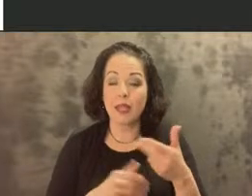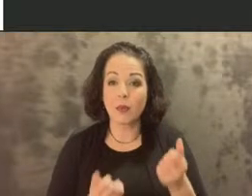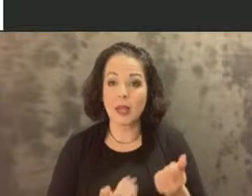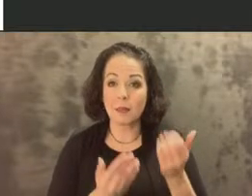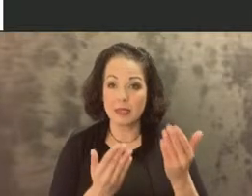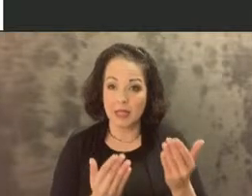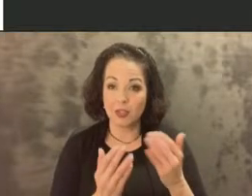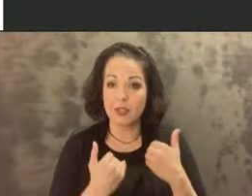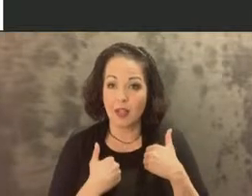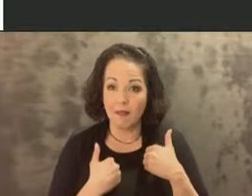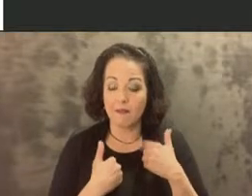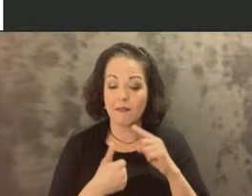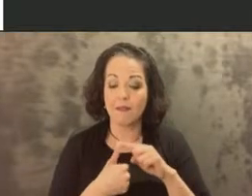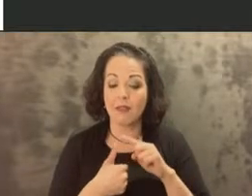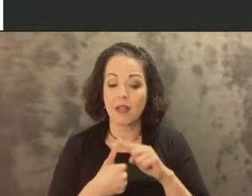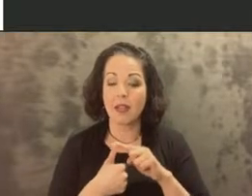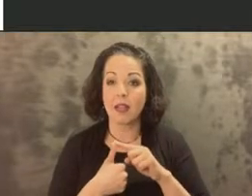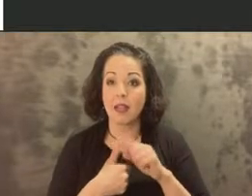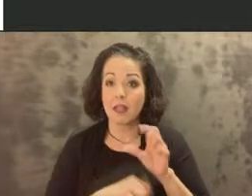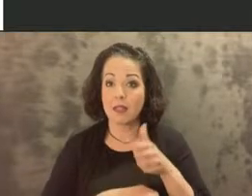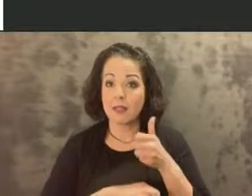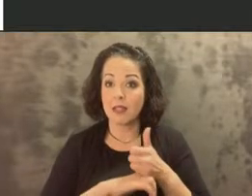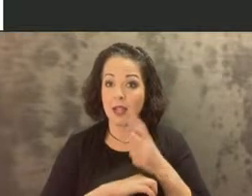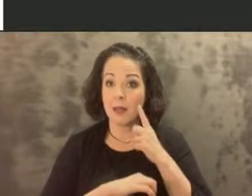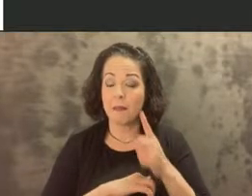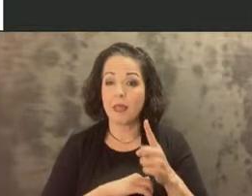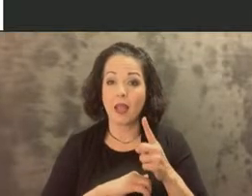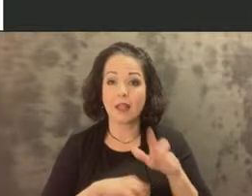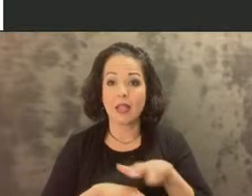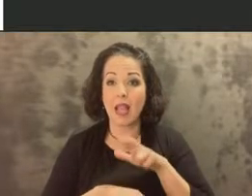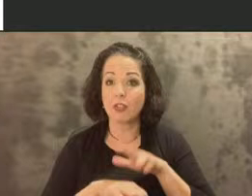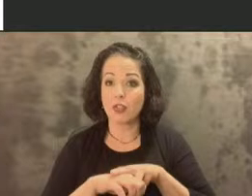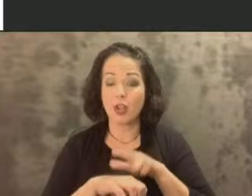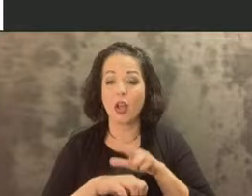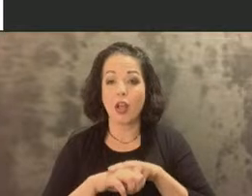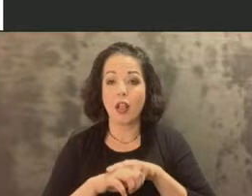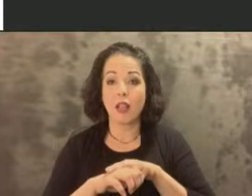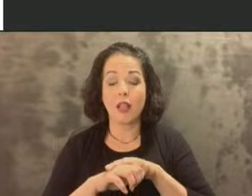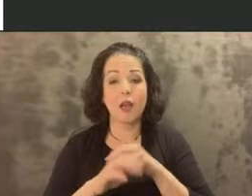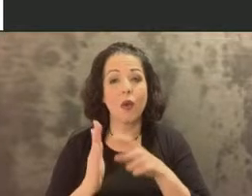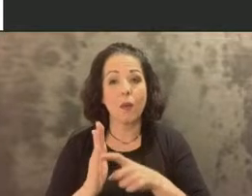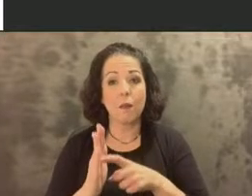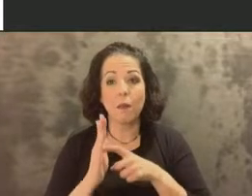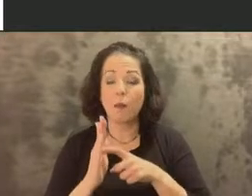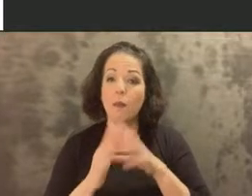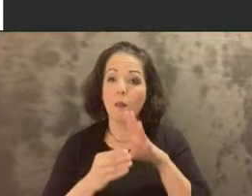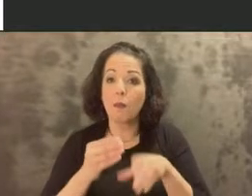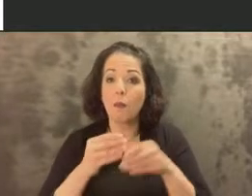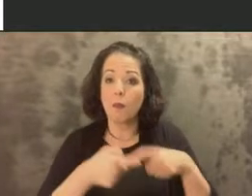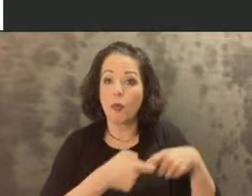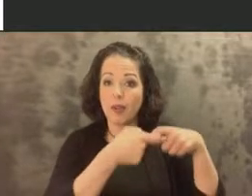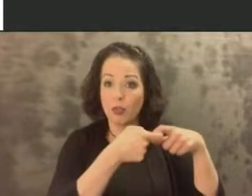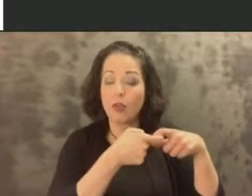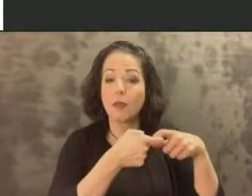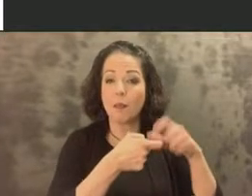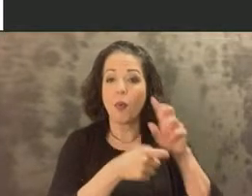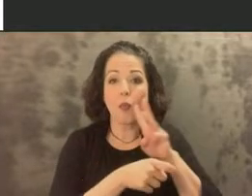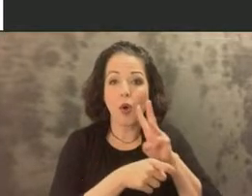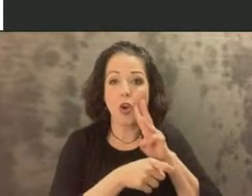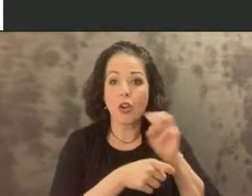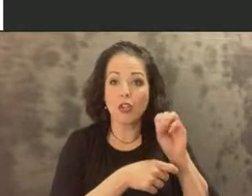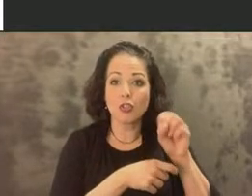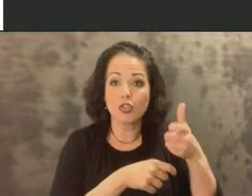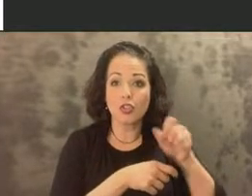have are instituting a national moratorium on water and utility shutoffs to ensure that there